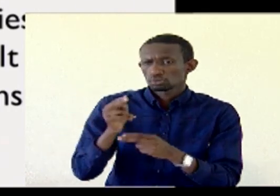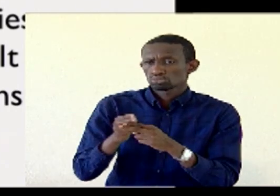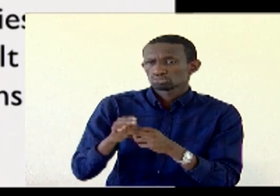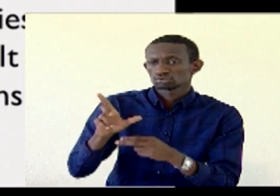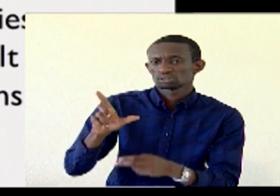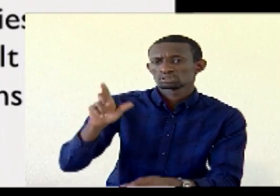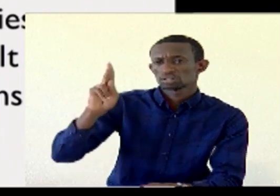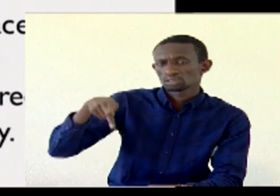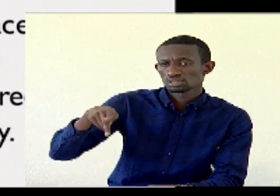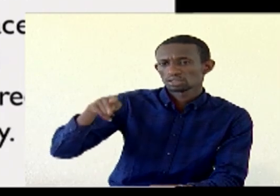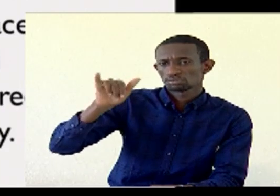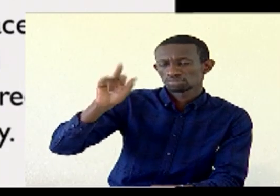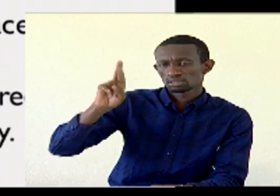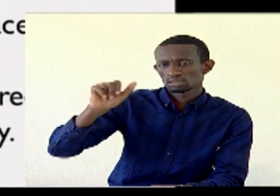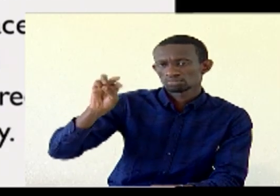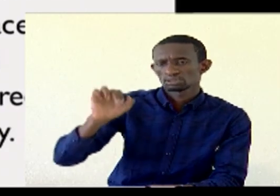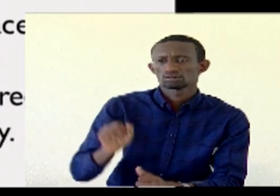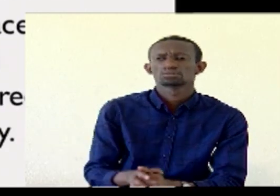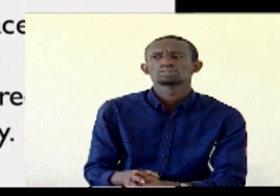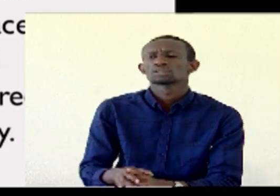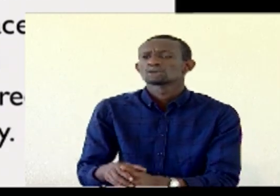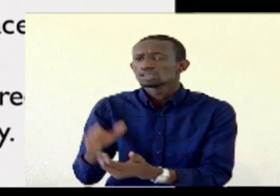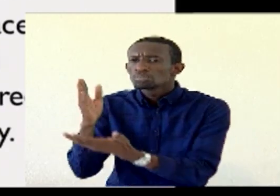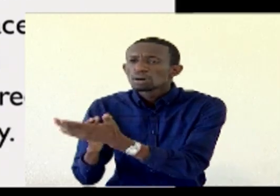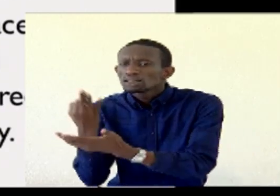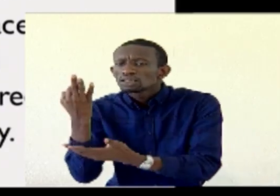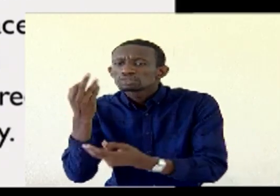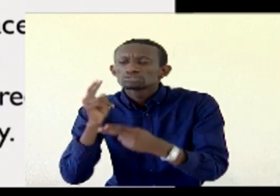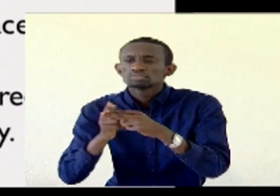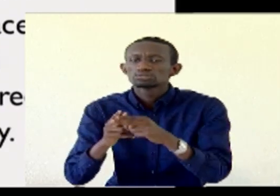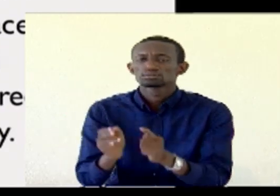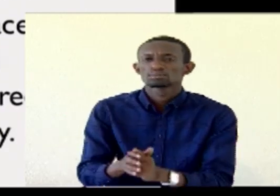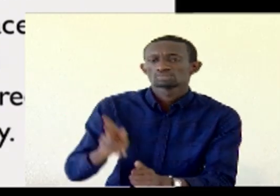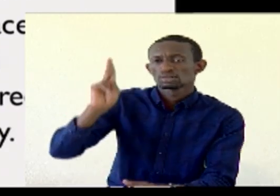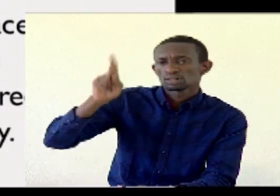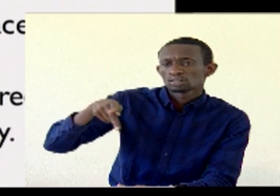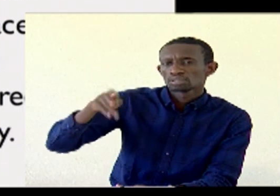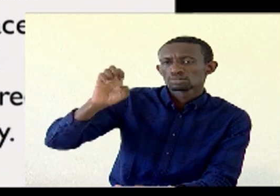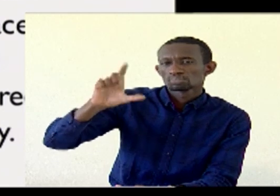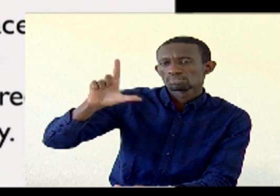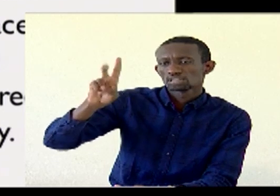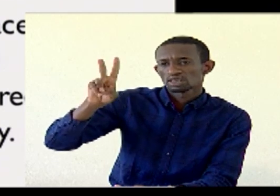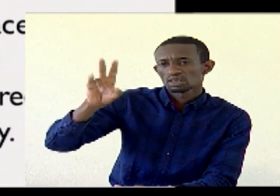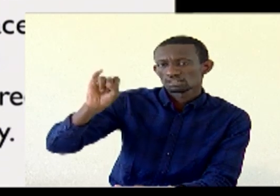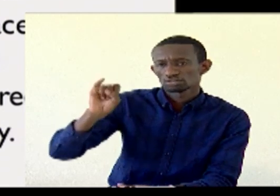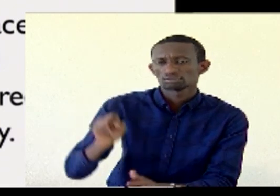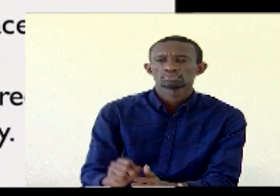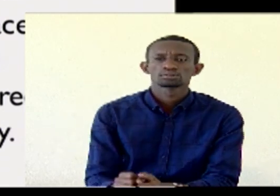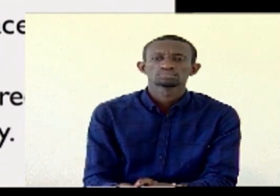pyramids. We have another part which is called the pelvis. This is a part which